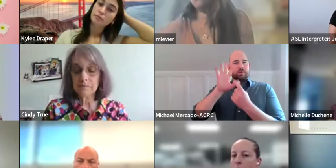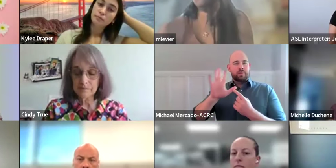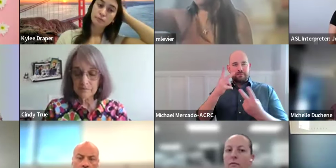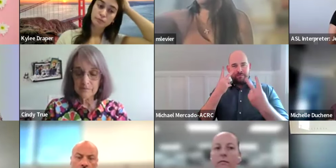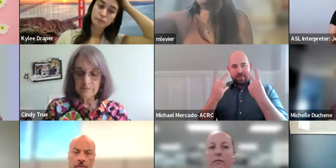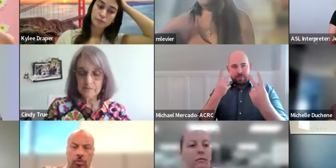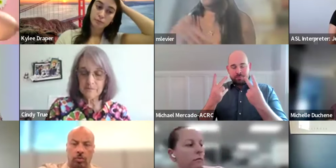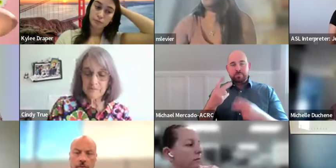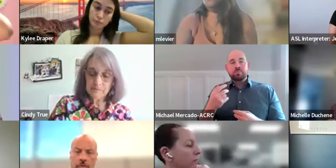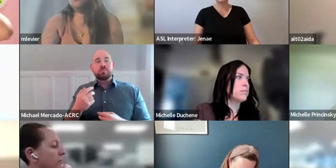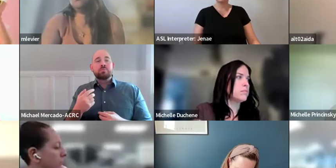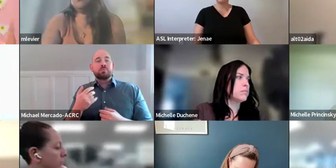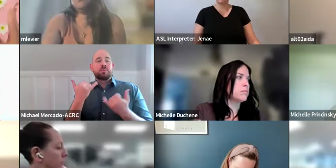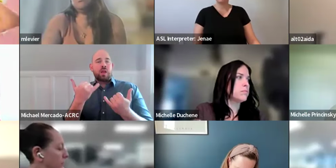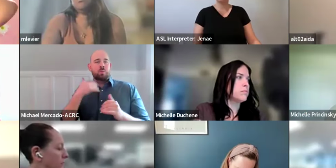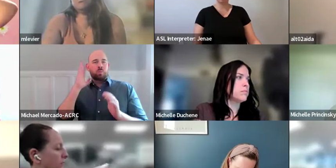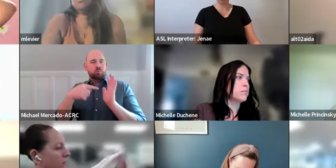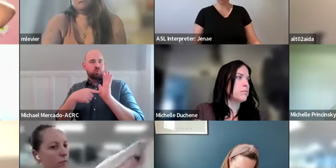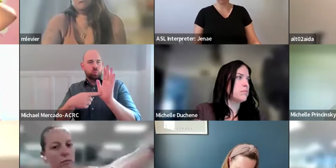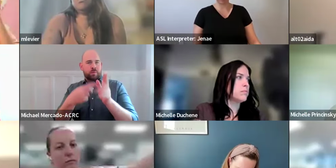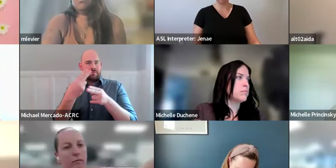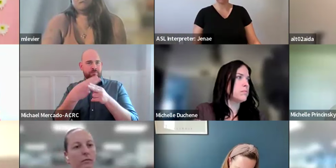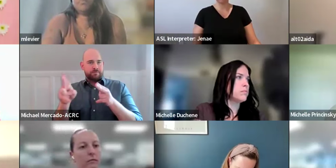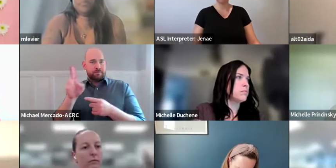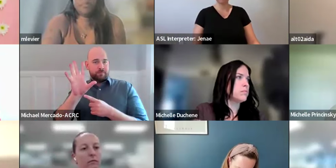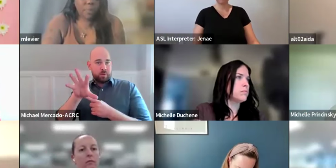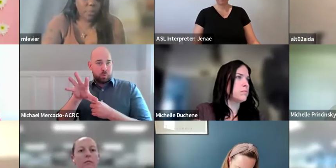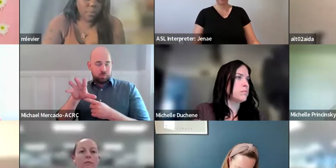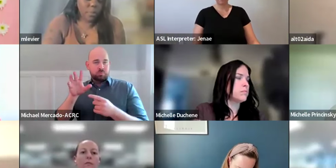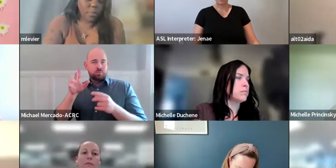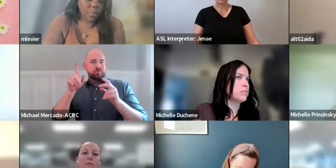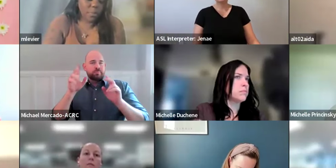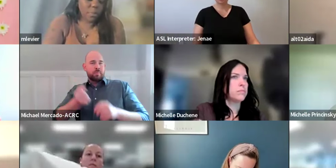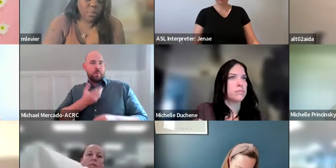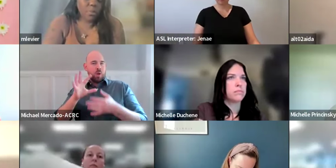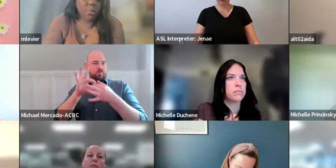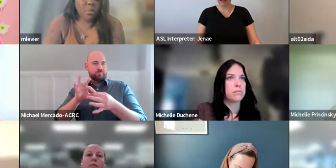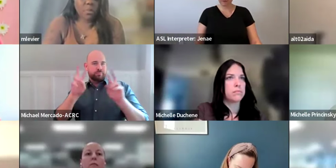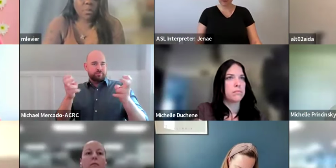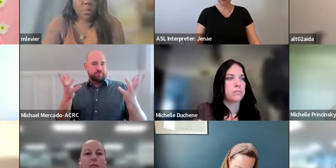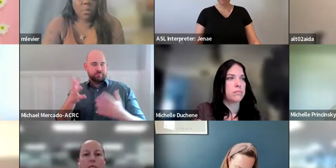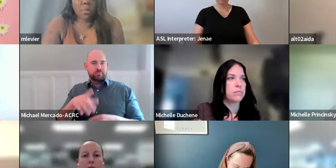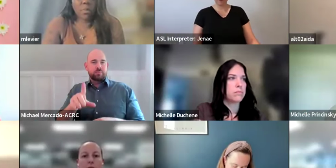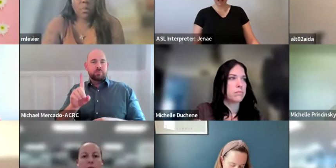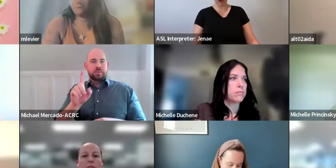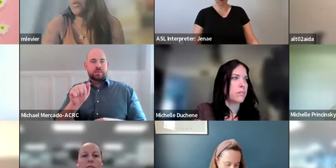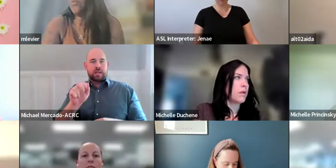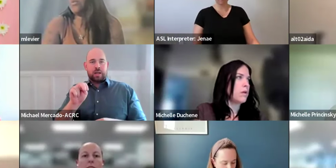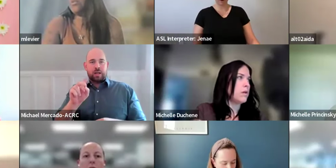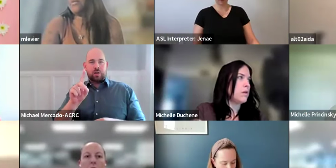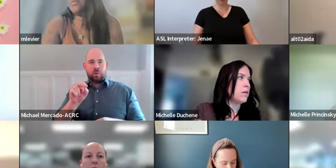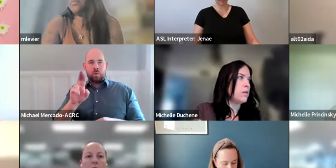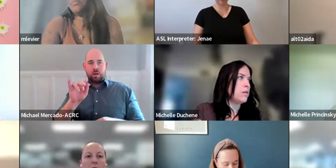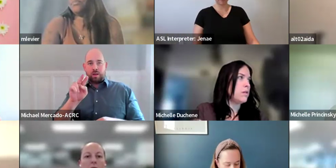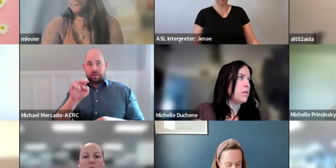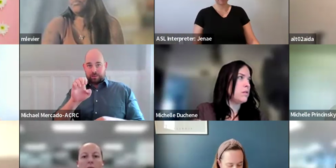and powerful, and it's a unique visual form? I'm going to show a brief video